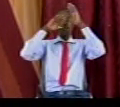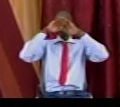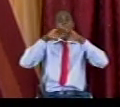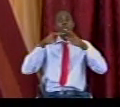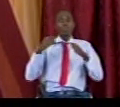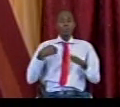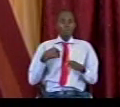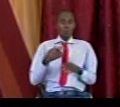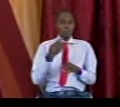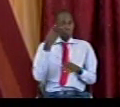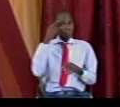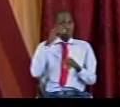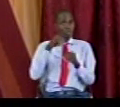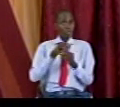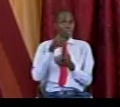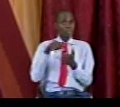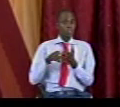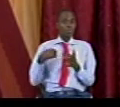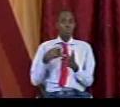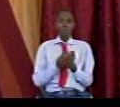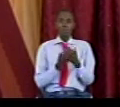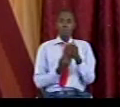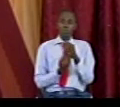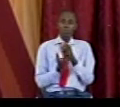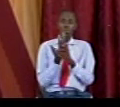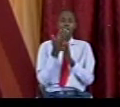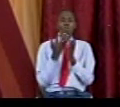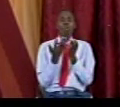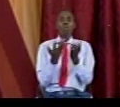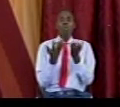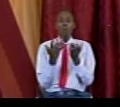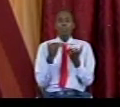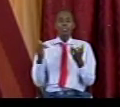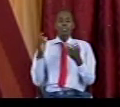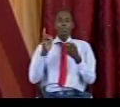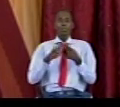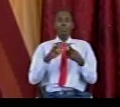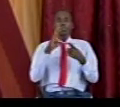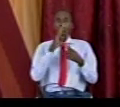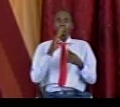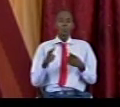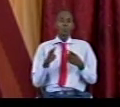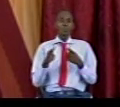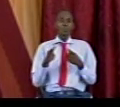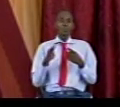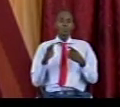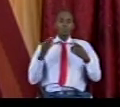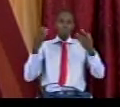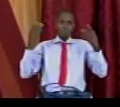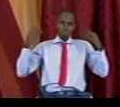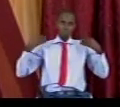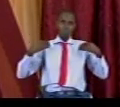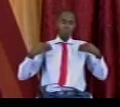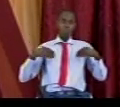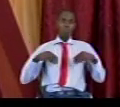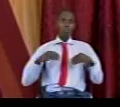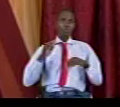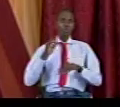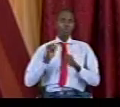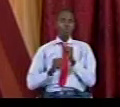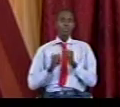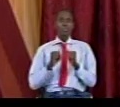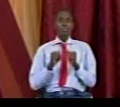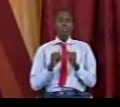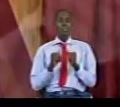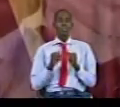grow, earnestly desiring to be closed upon with our house, which is